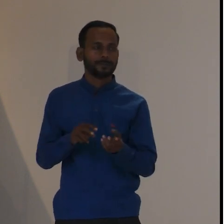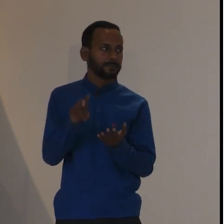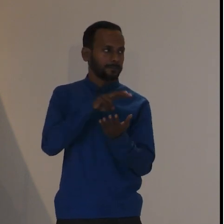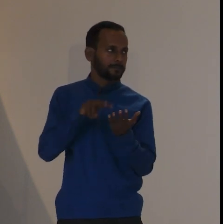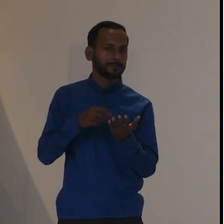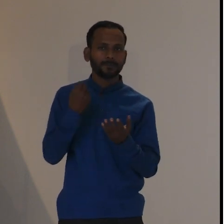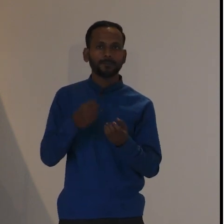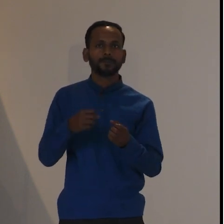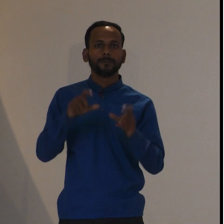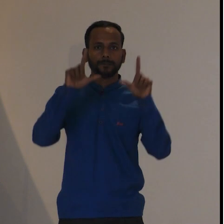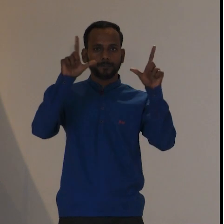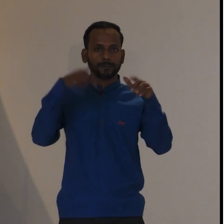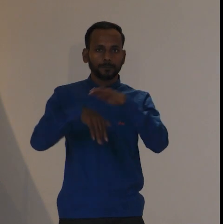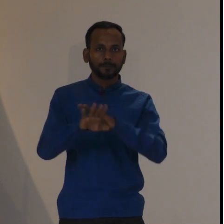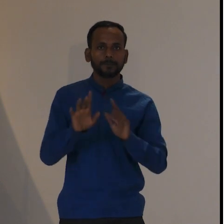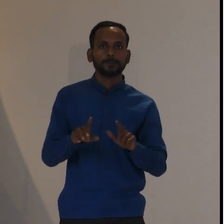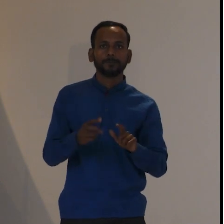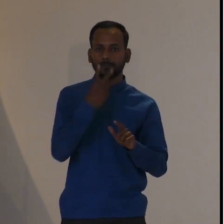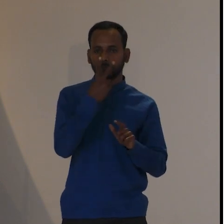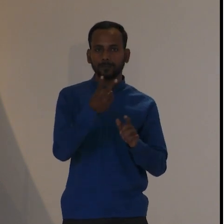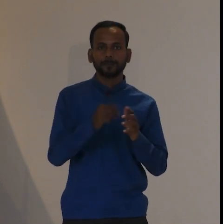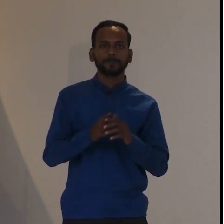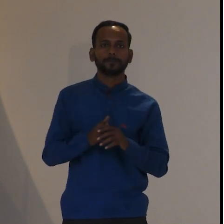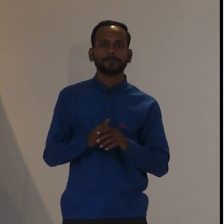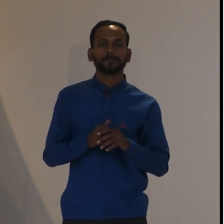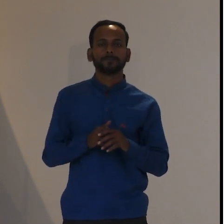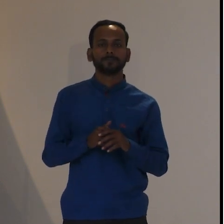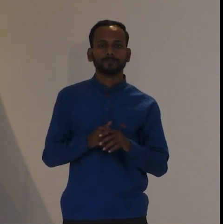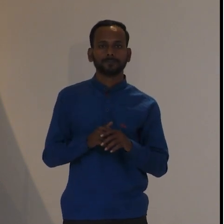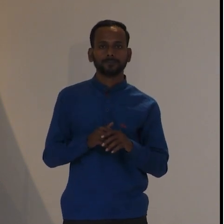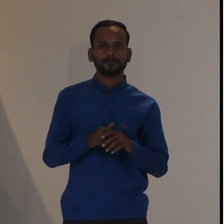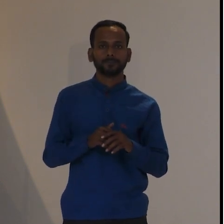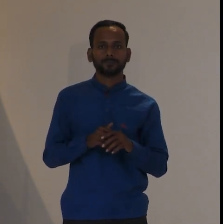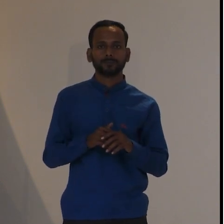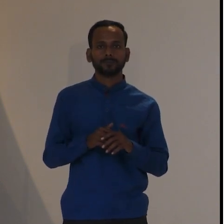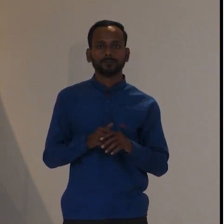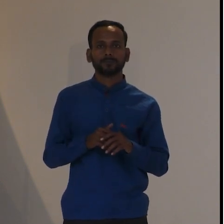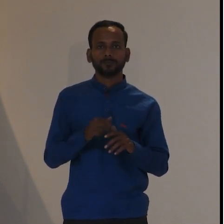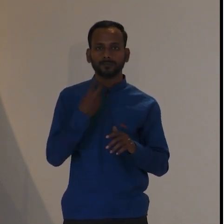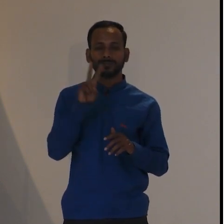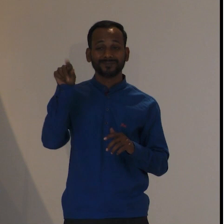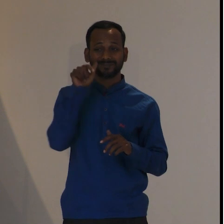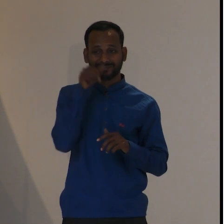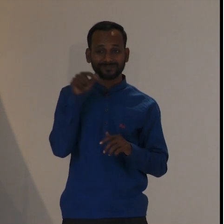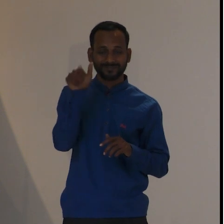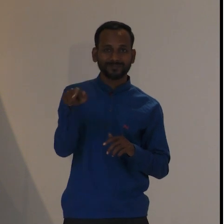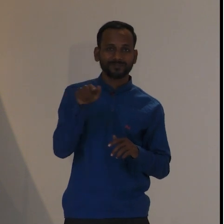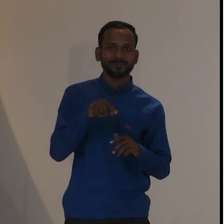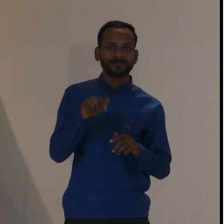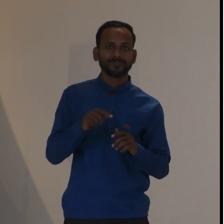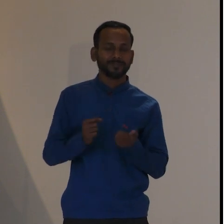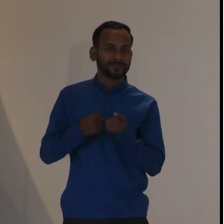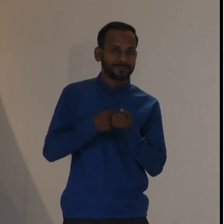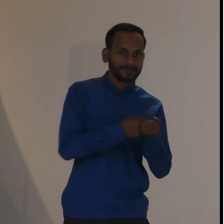at the museum. A visual research was done to see Bhatia's